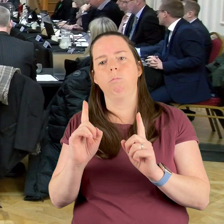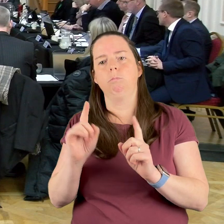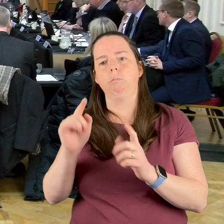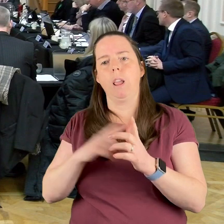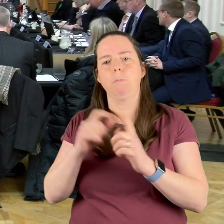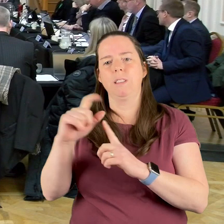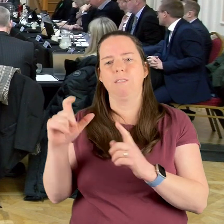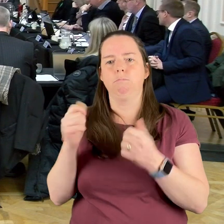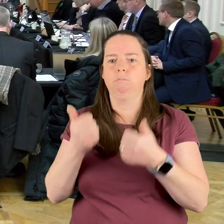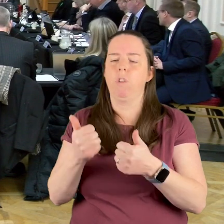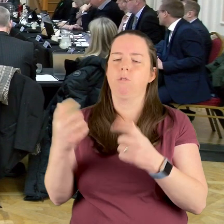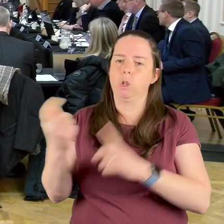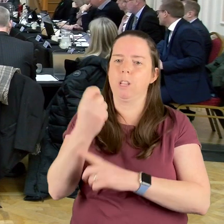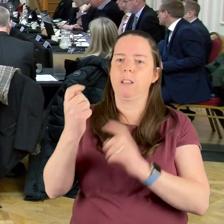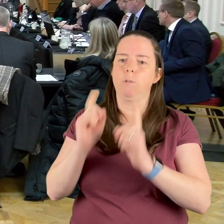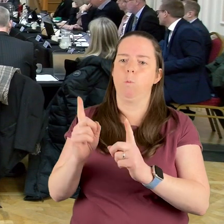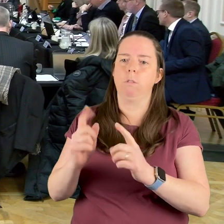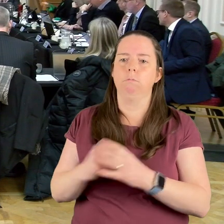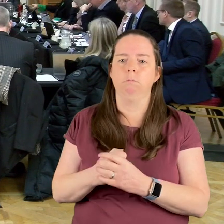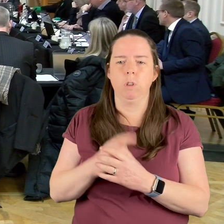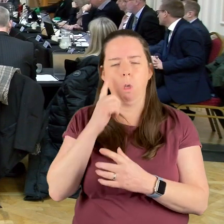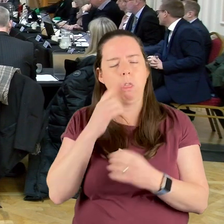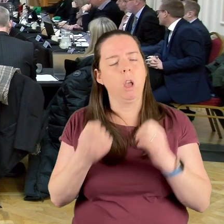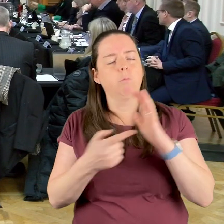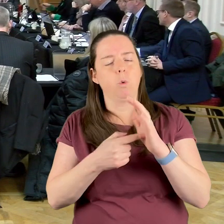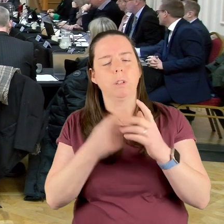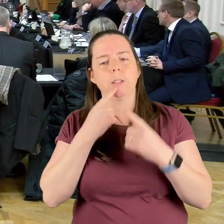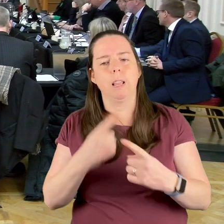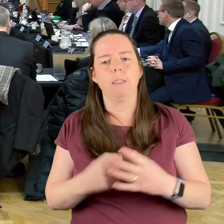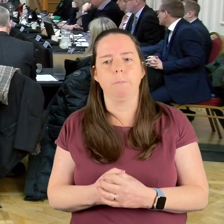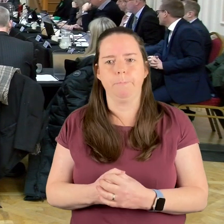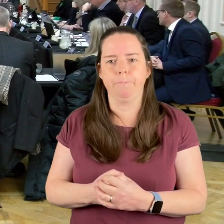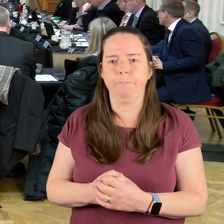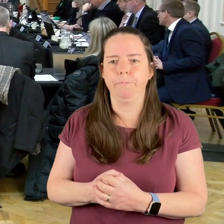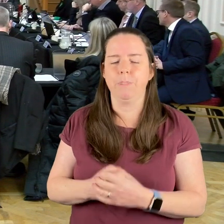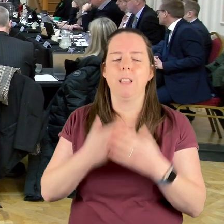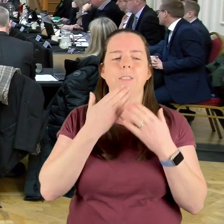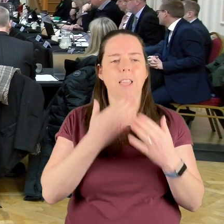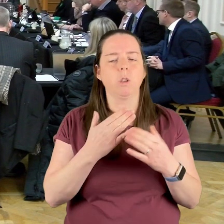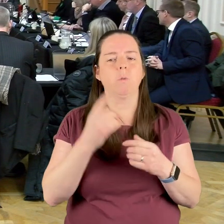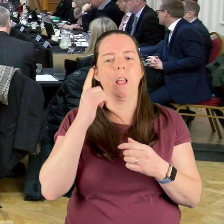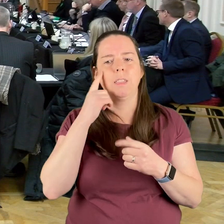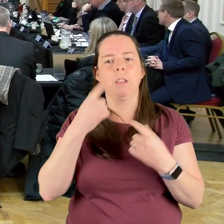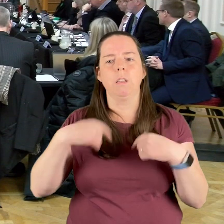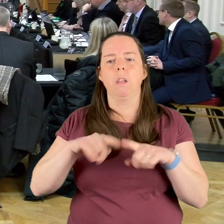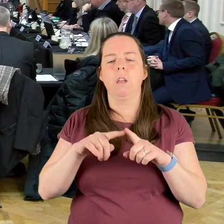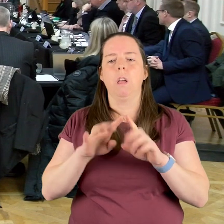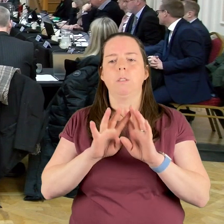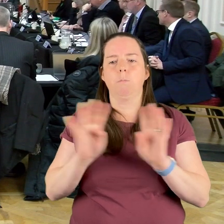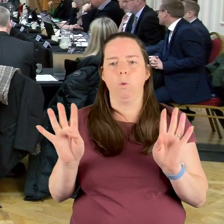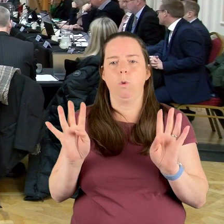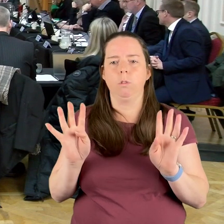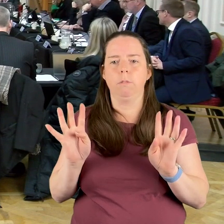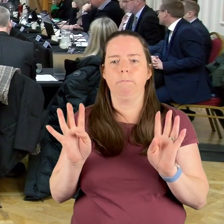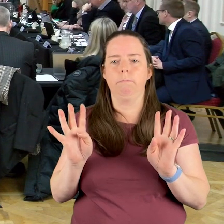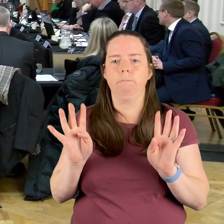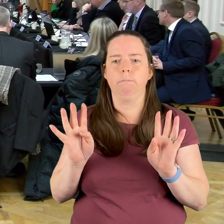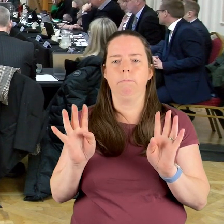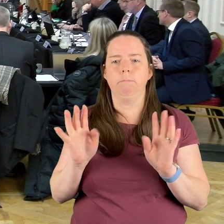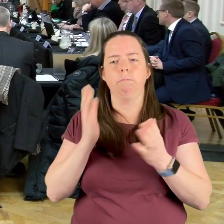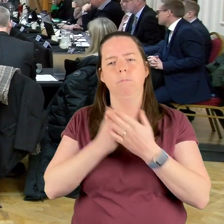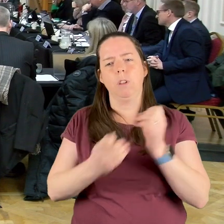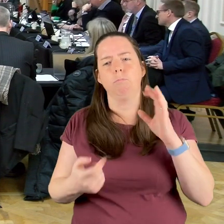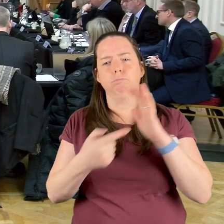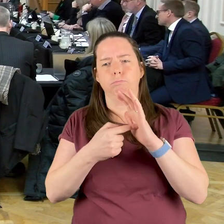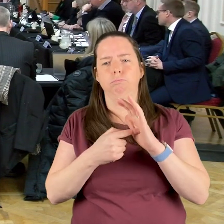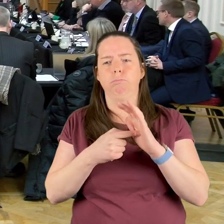collaborations within South West London, which obviously this is one, and a very successful one. So I just thought it was important to say that. Yeah, thank